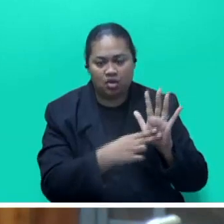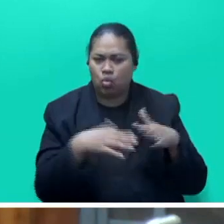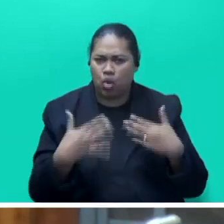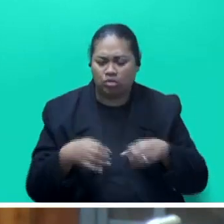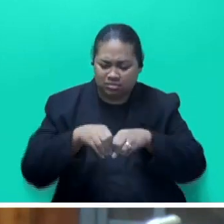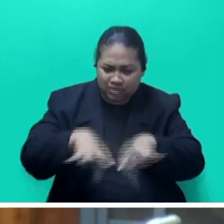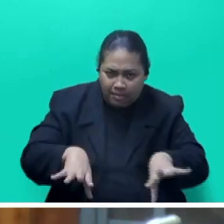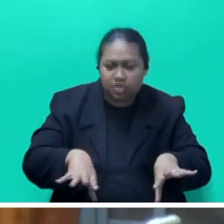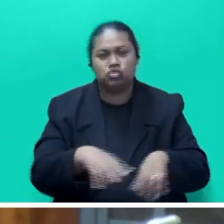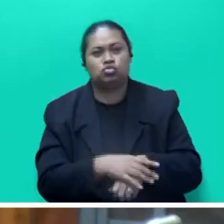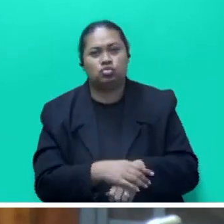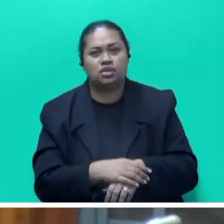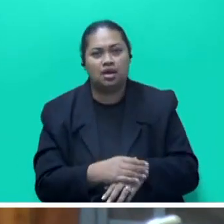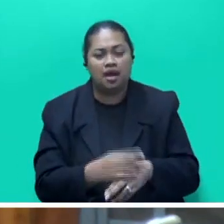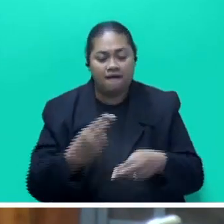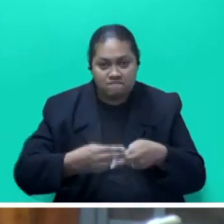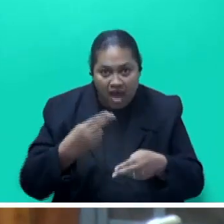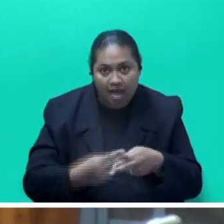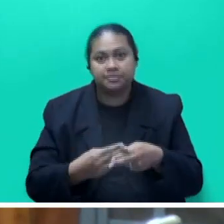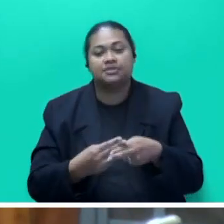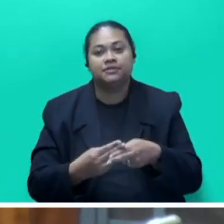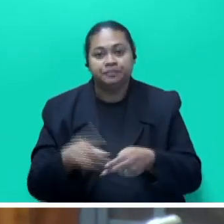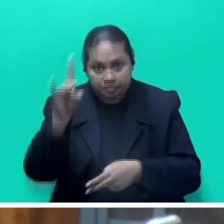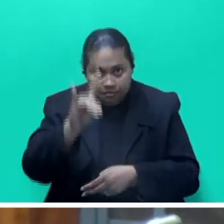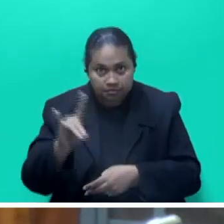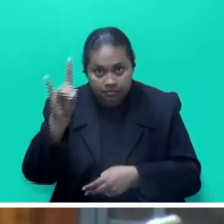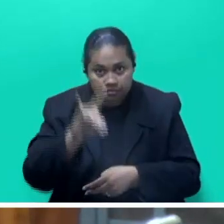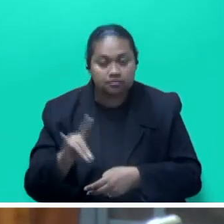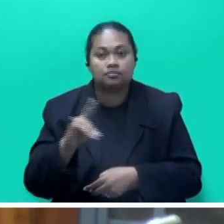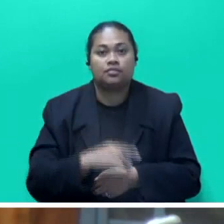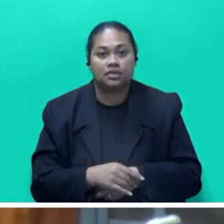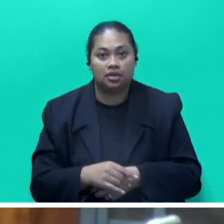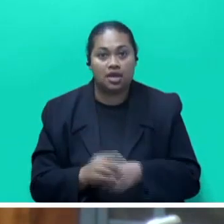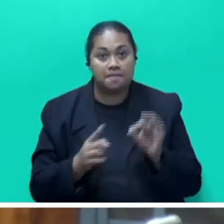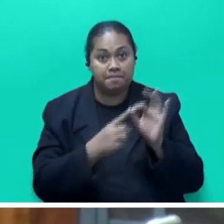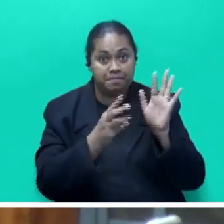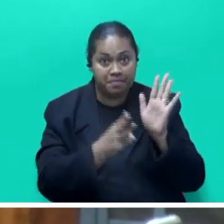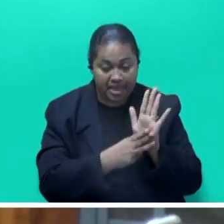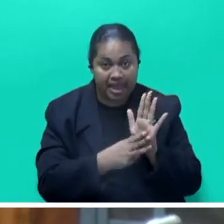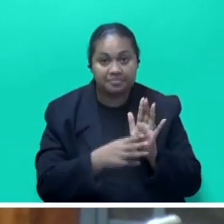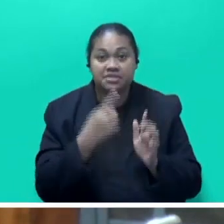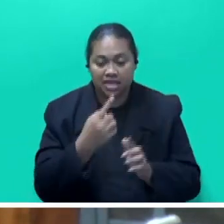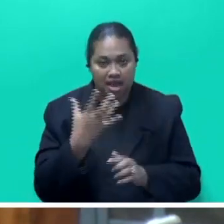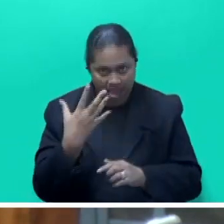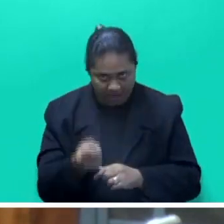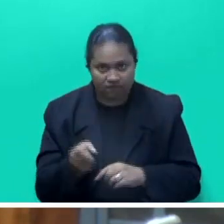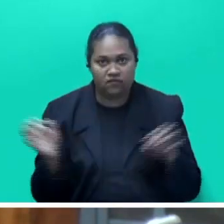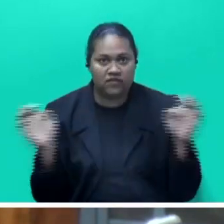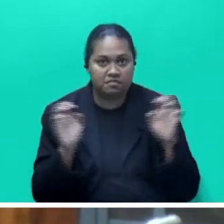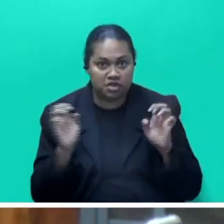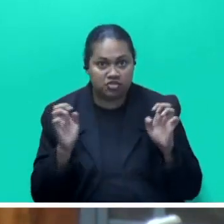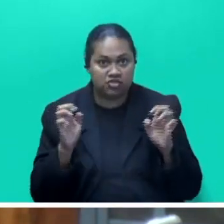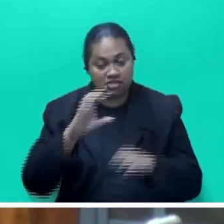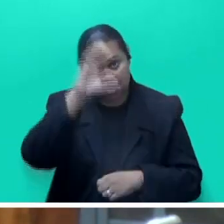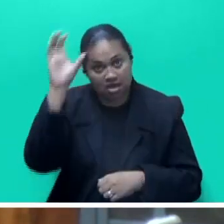livestock, and on the 5th of March 2023, their Prime Minister announced the whole of Vanuatu was under state of emergency through a declaration of a